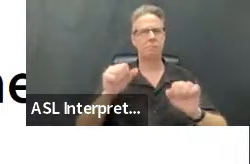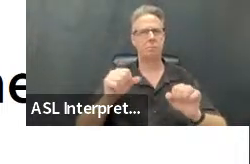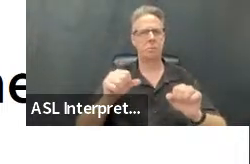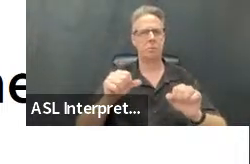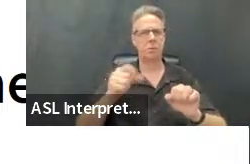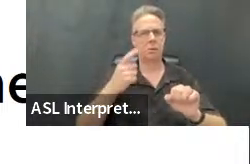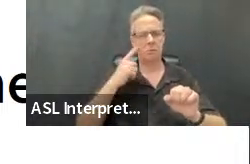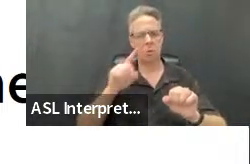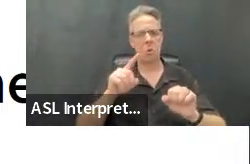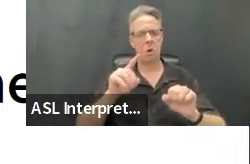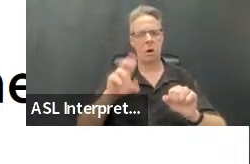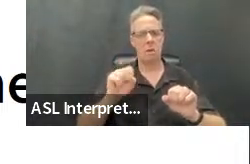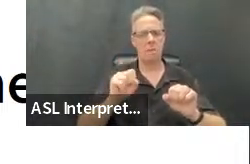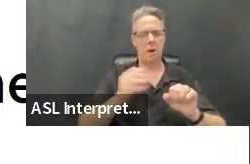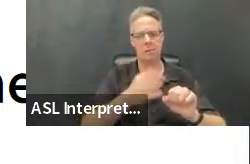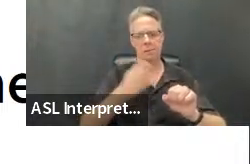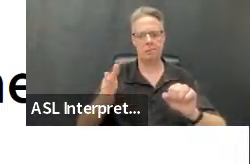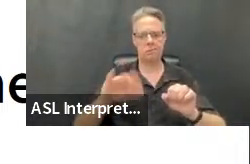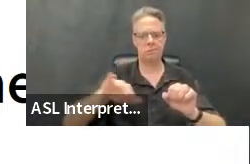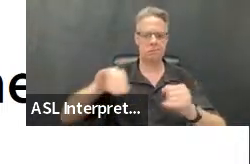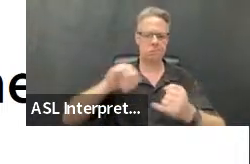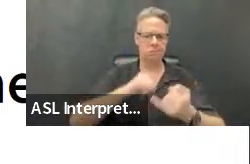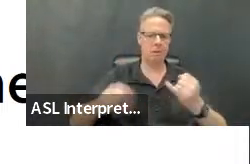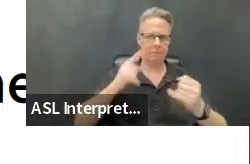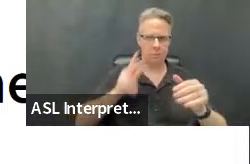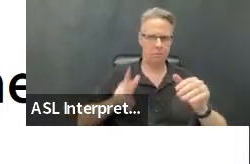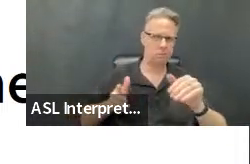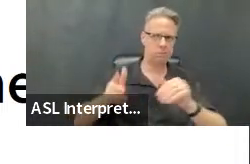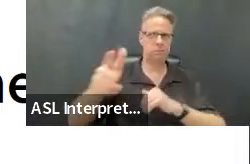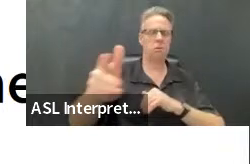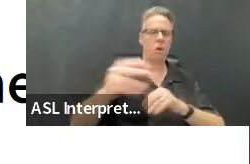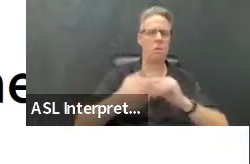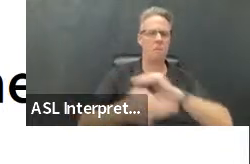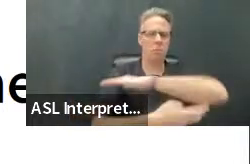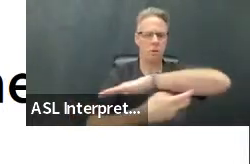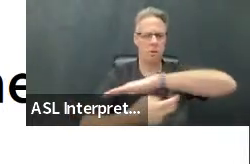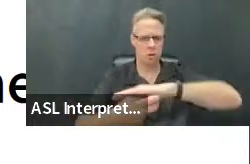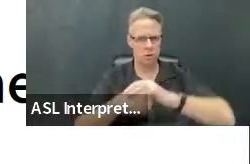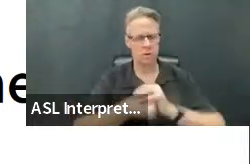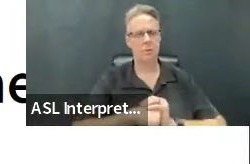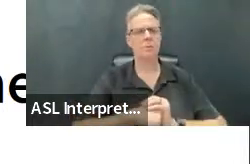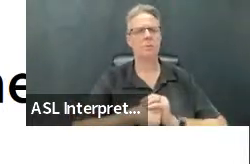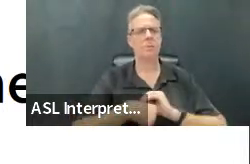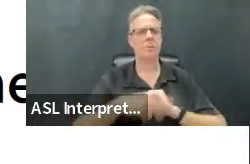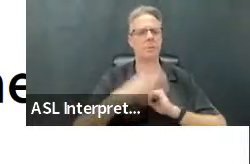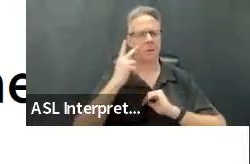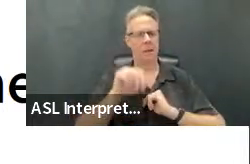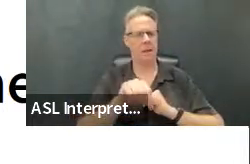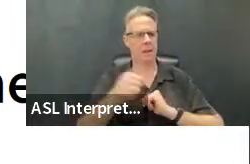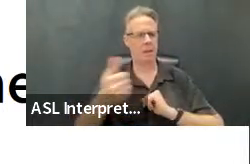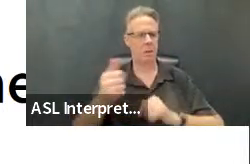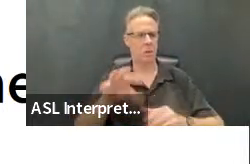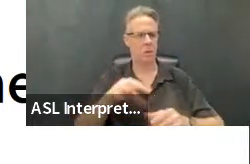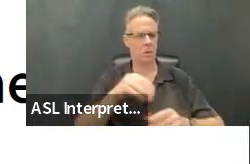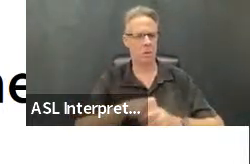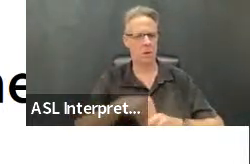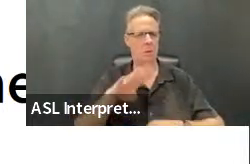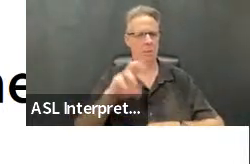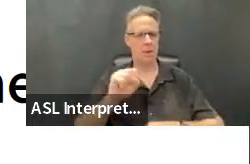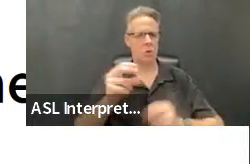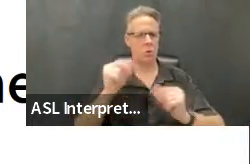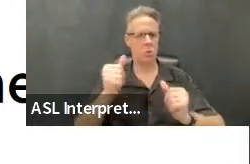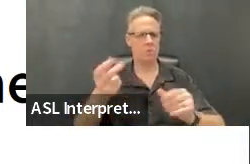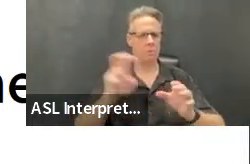to accommodate bus on shoulder within the bridge influence area. And then we also looked at other options that included bus rapid